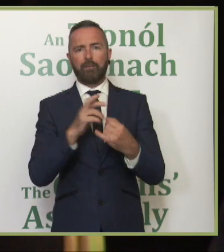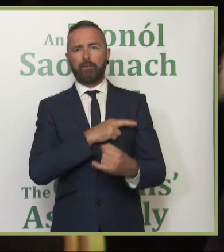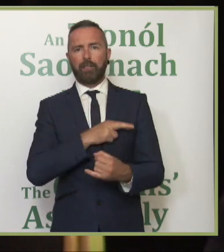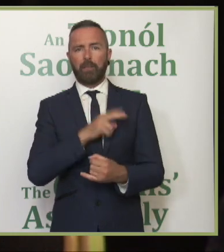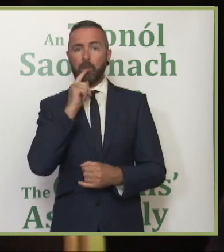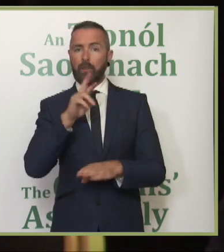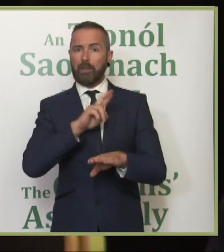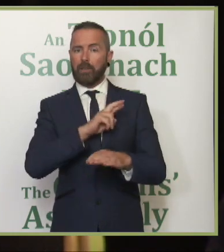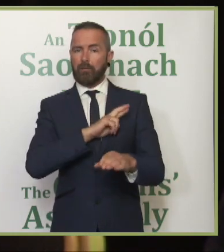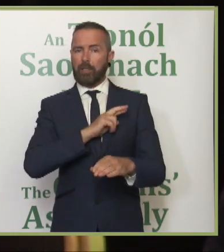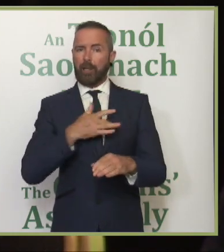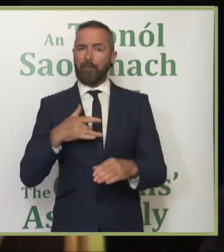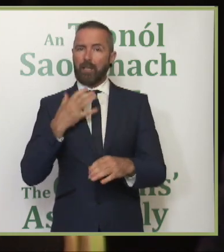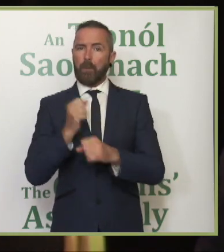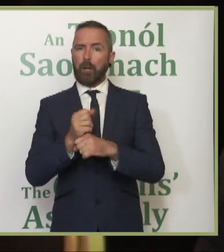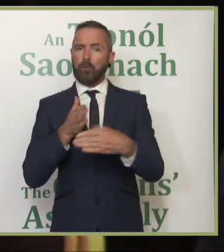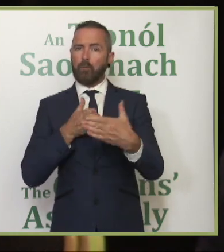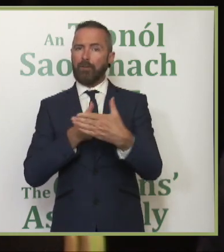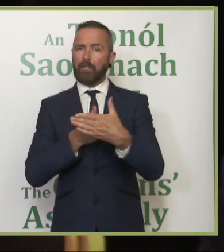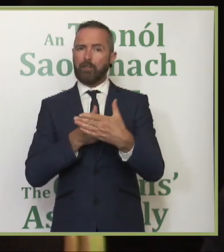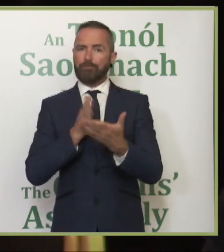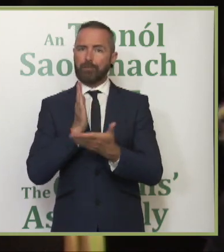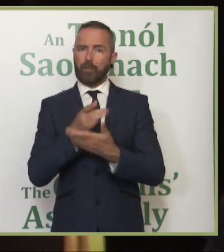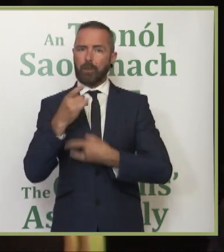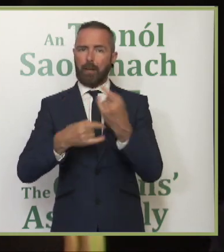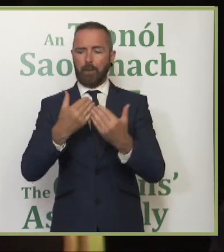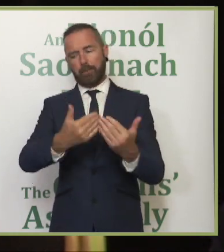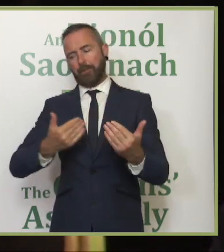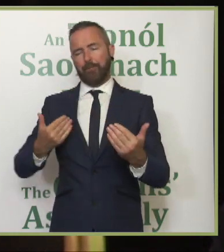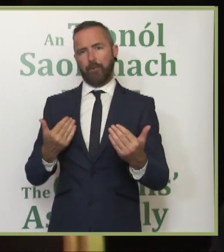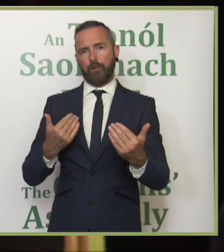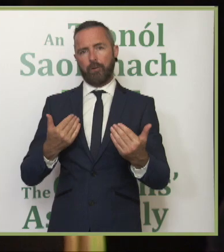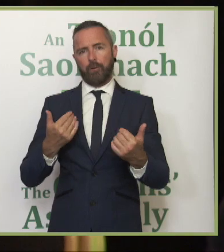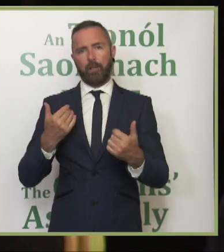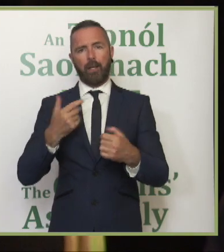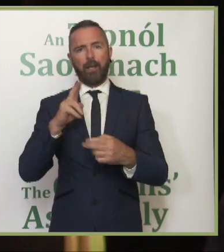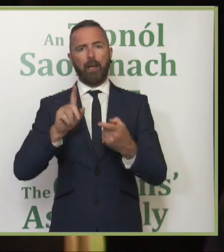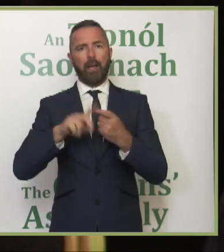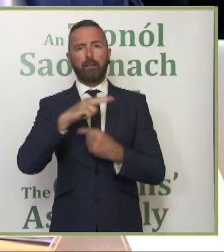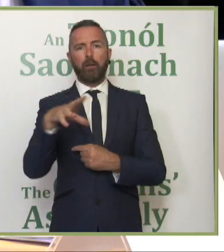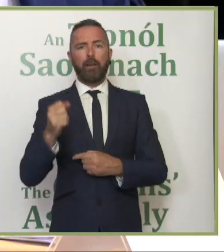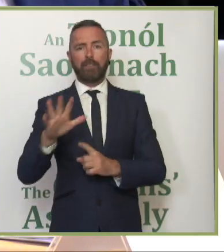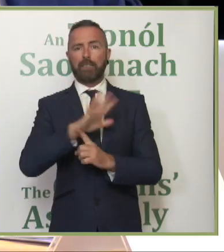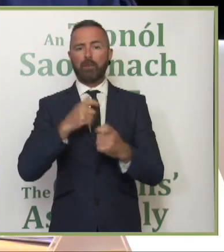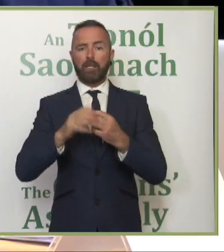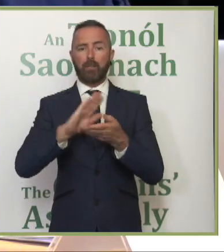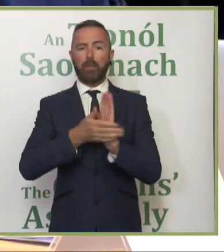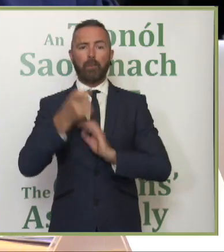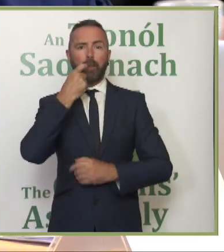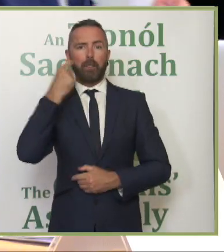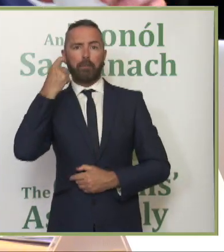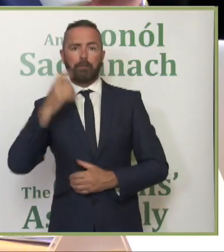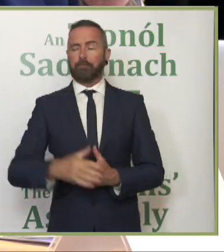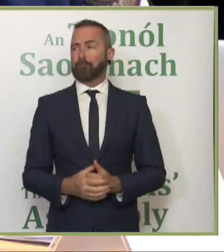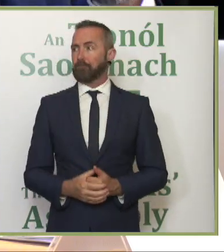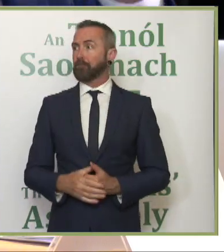in terms of trying to lessen, I suppose, the predisposition to get into a situation where you become dependent or something like that very quickly. Thanks, Joe. I'm going to